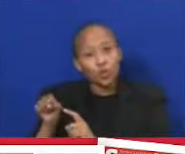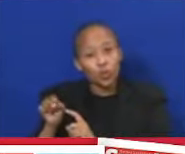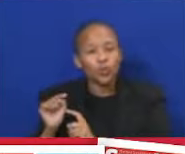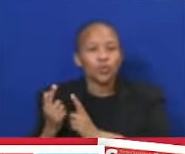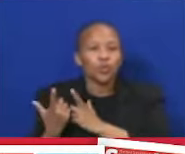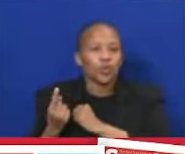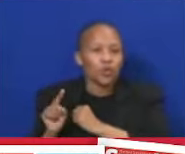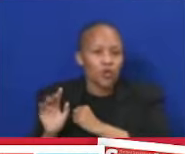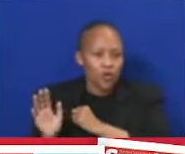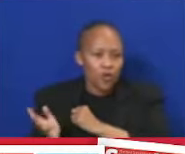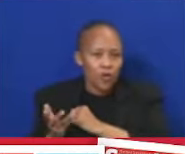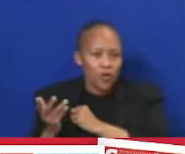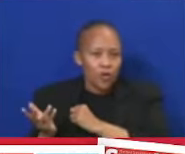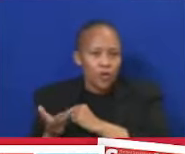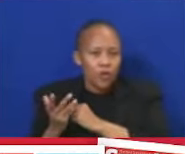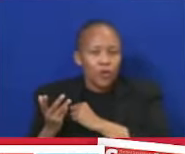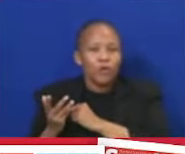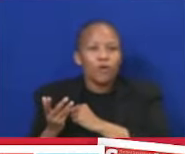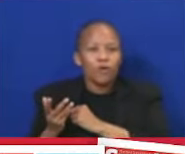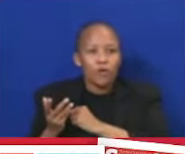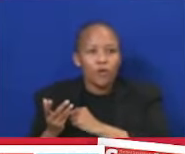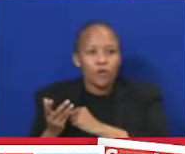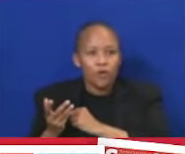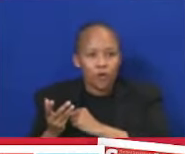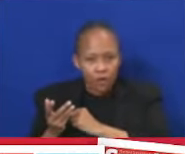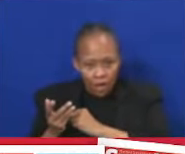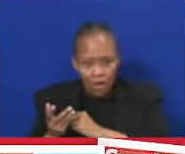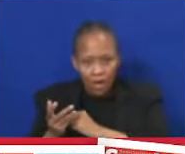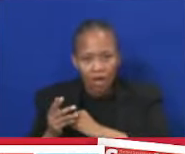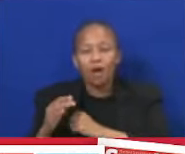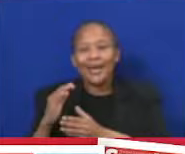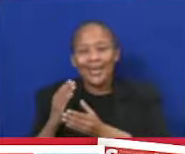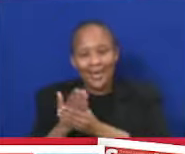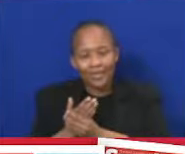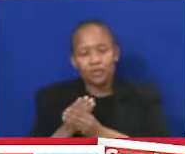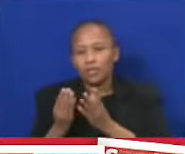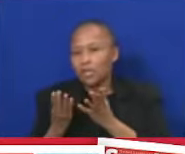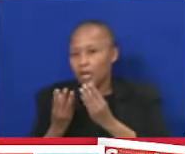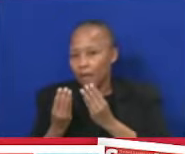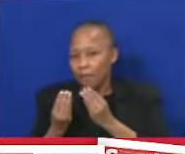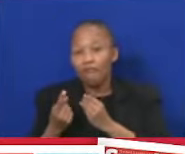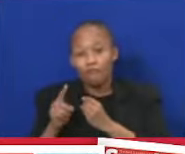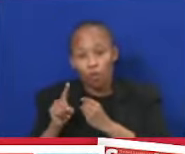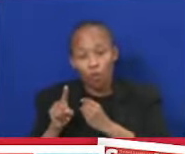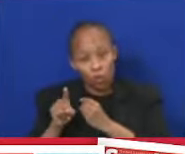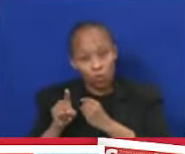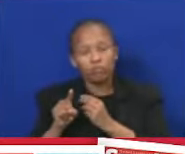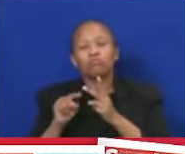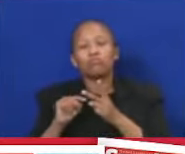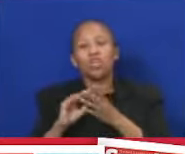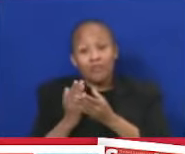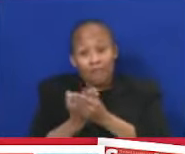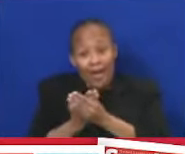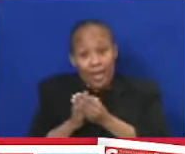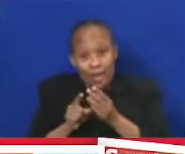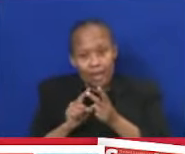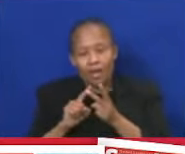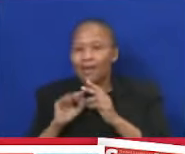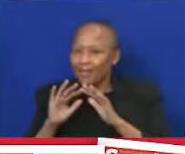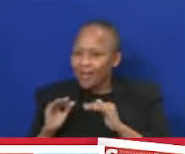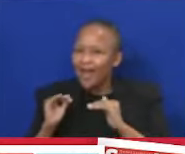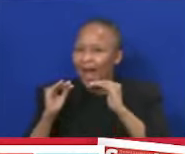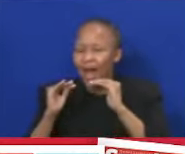state the CAS number of the respective docket and give a high-level summary of the main dockets highlighted in